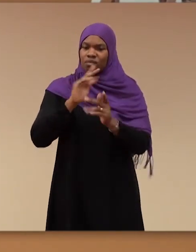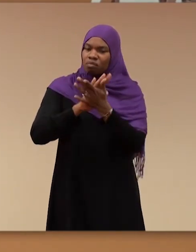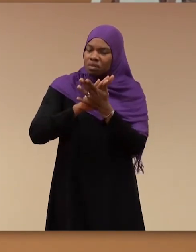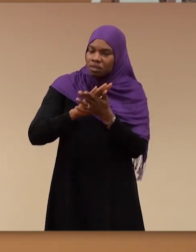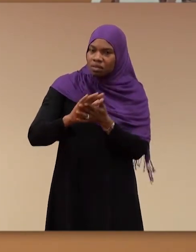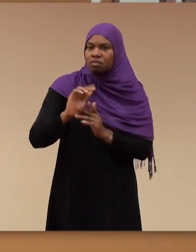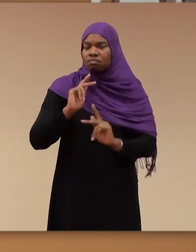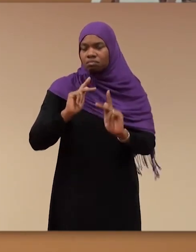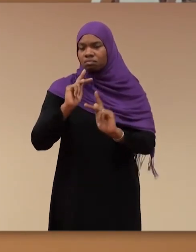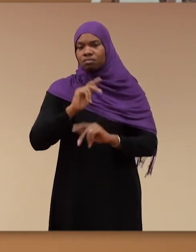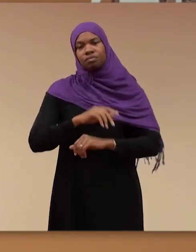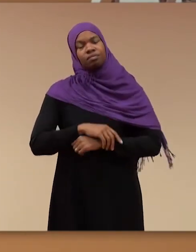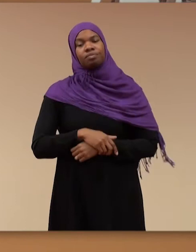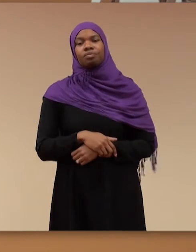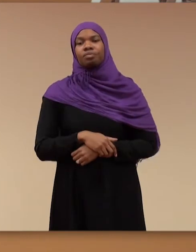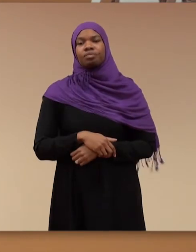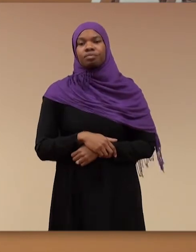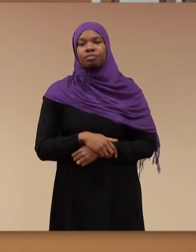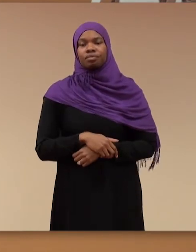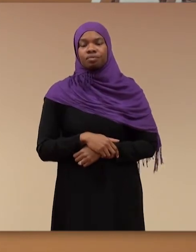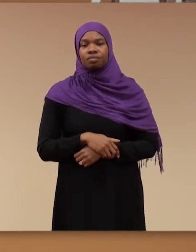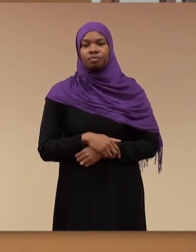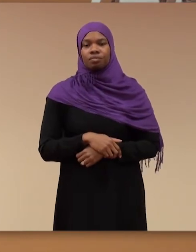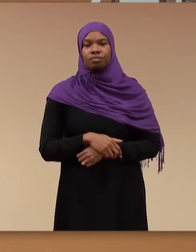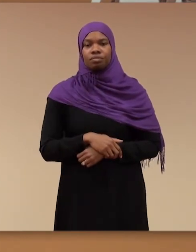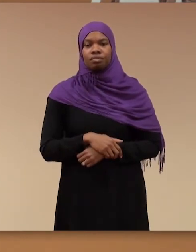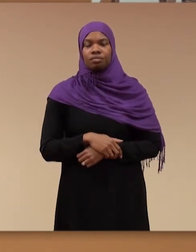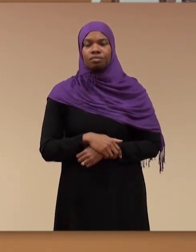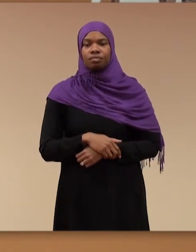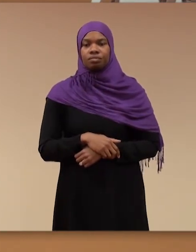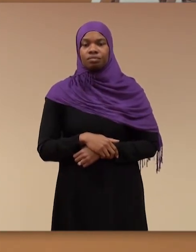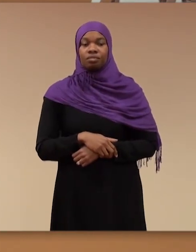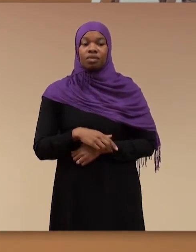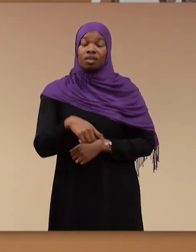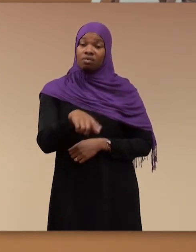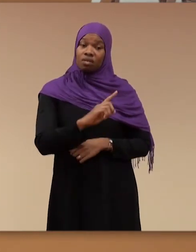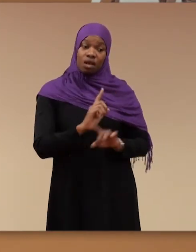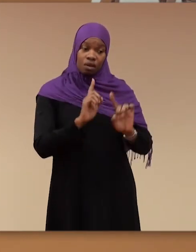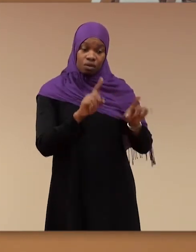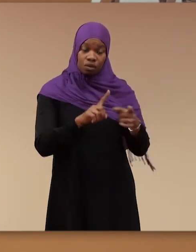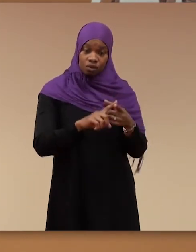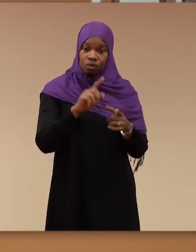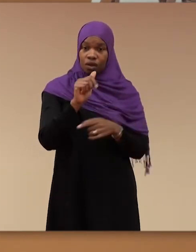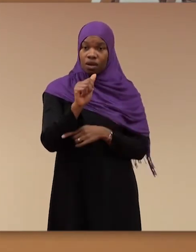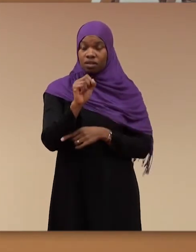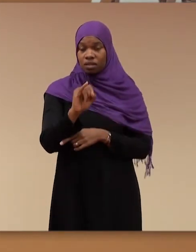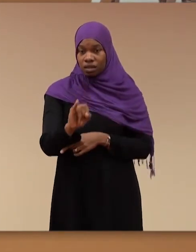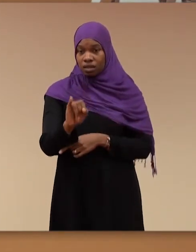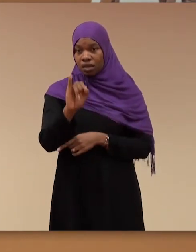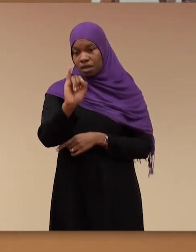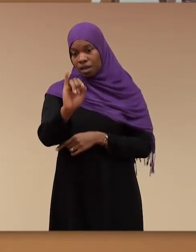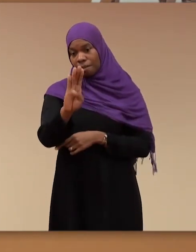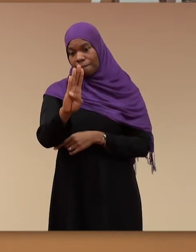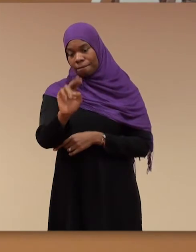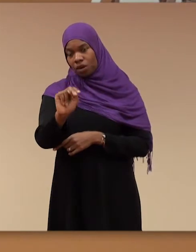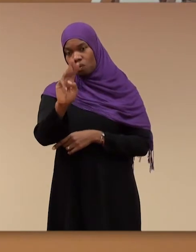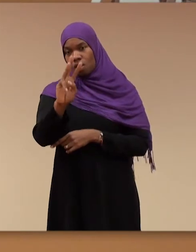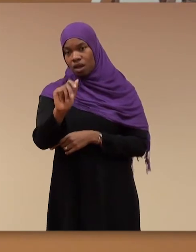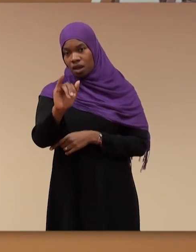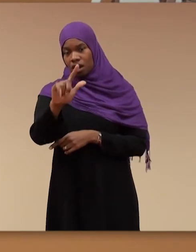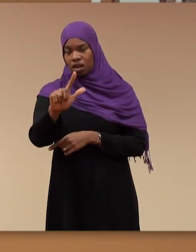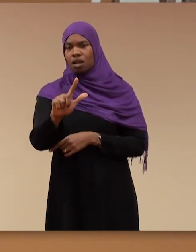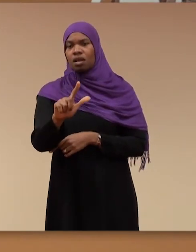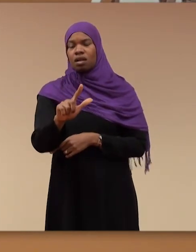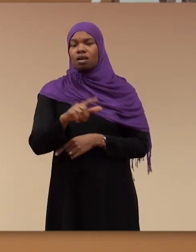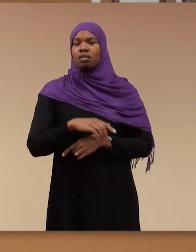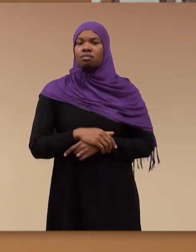to Al-Asi ibn Wa'il al-Sahmi, and they, by force, took from him the merchandise